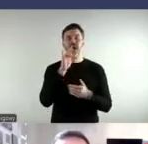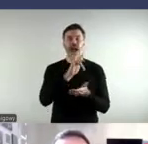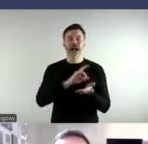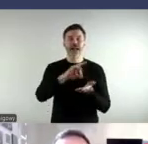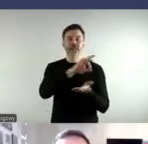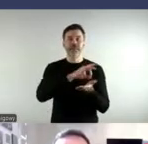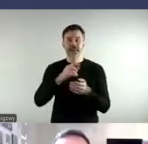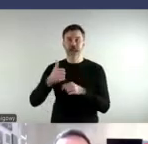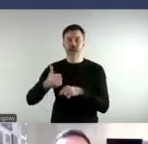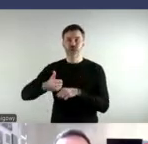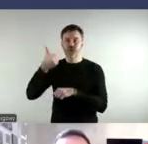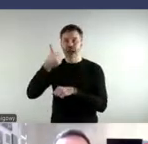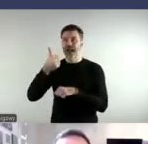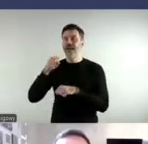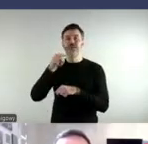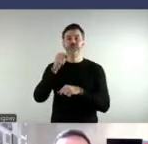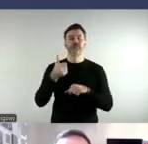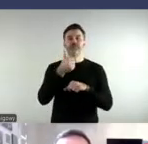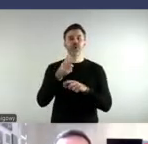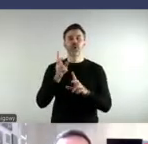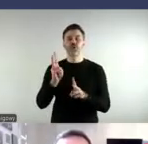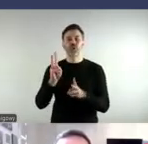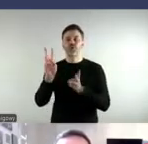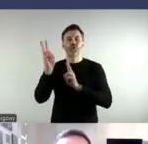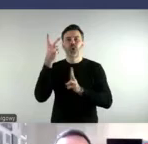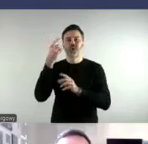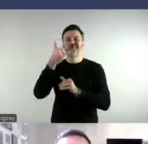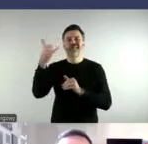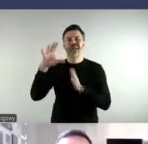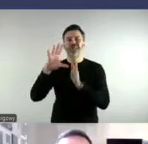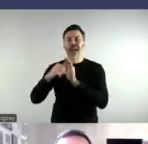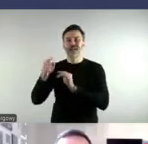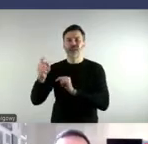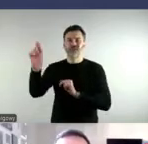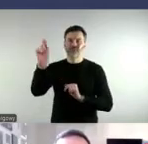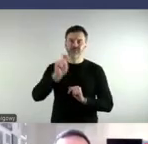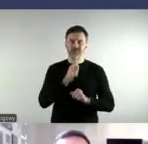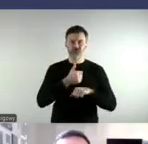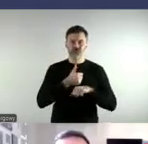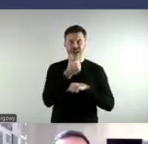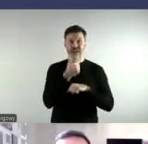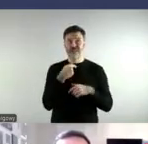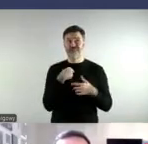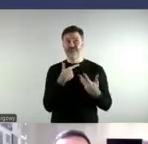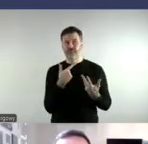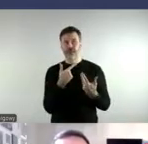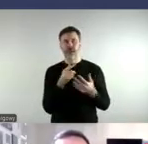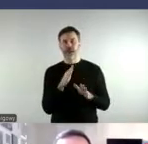a municipality or a county you have a chief of service who is from some other place,